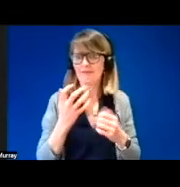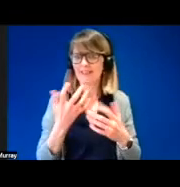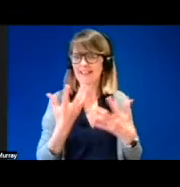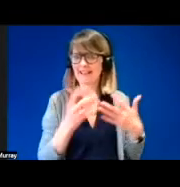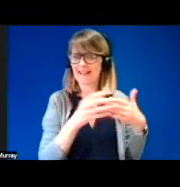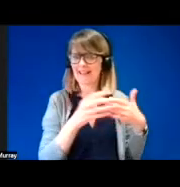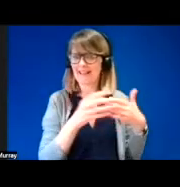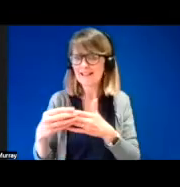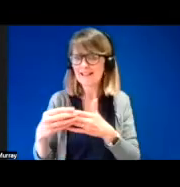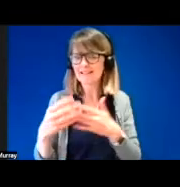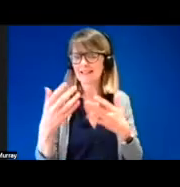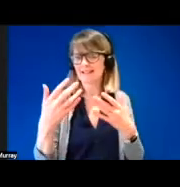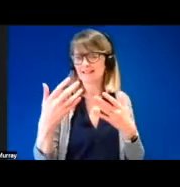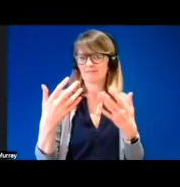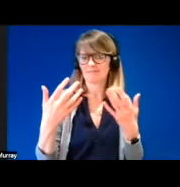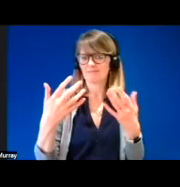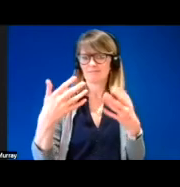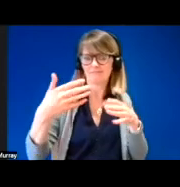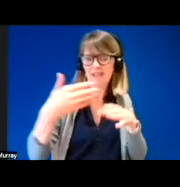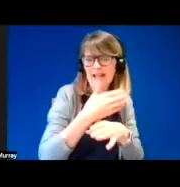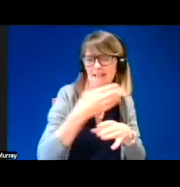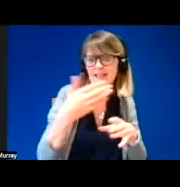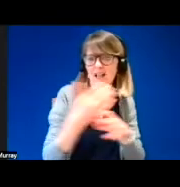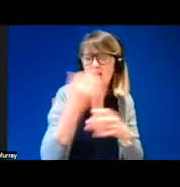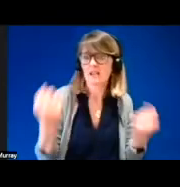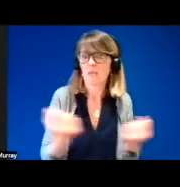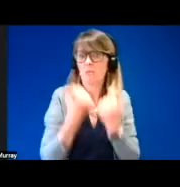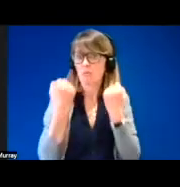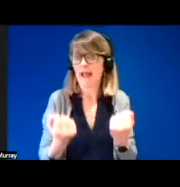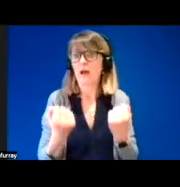in exercising the power within.